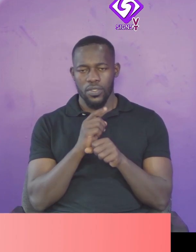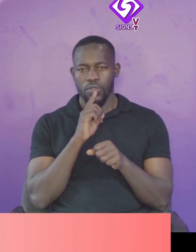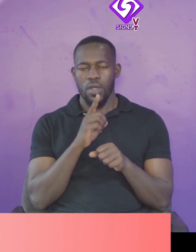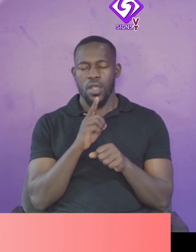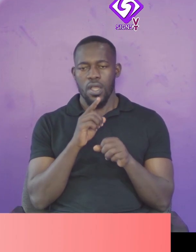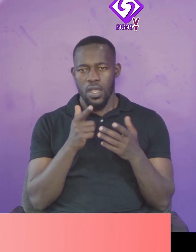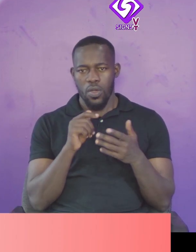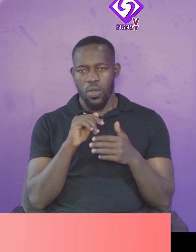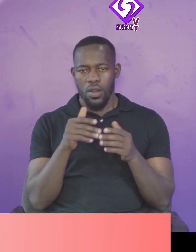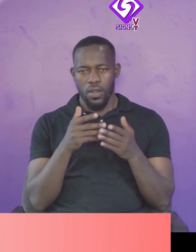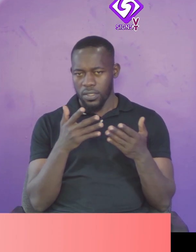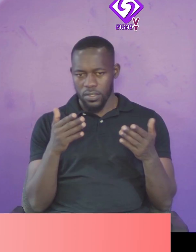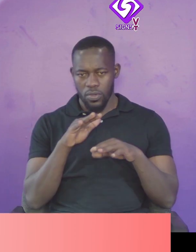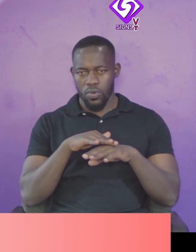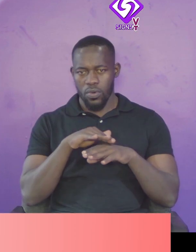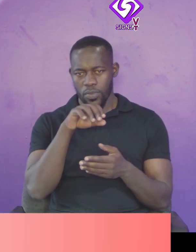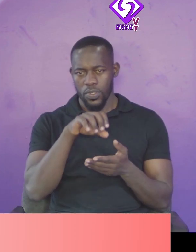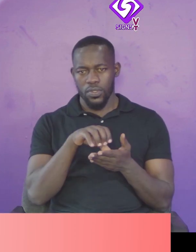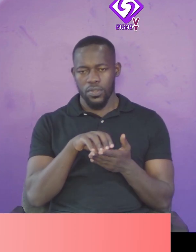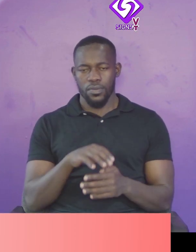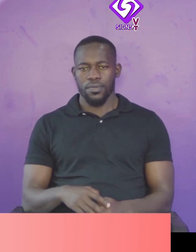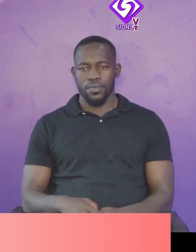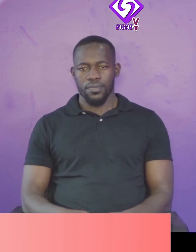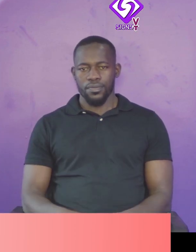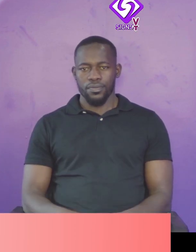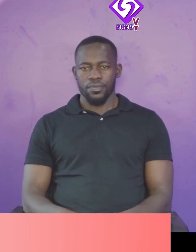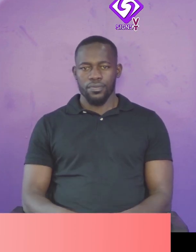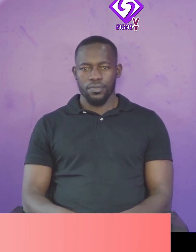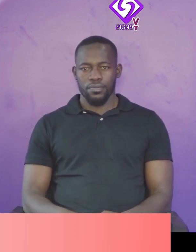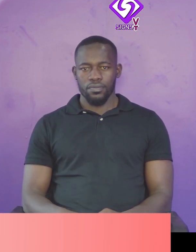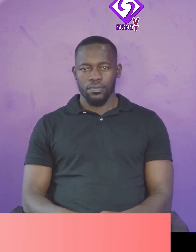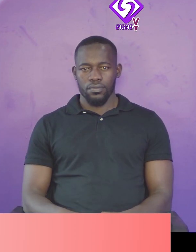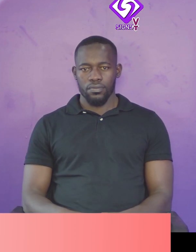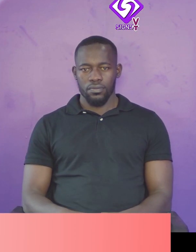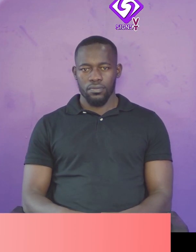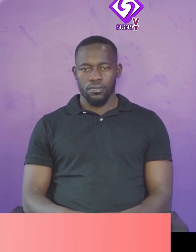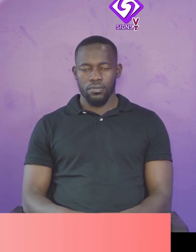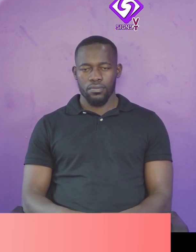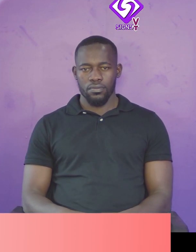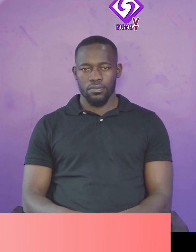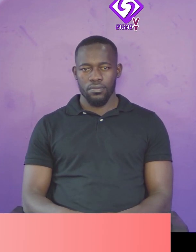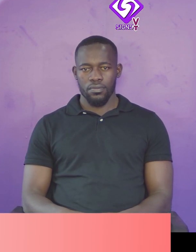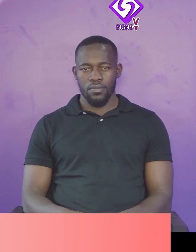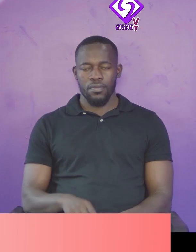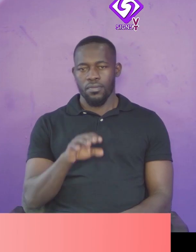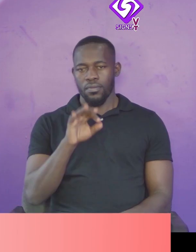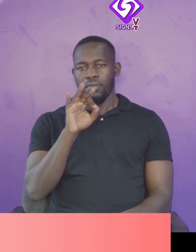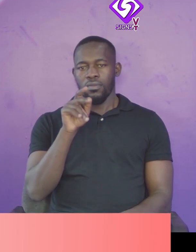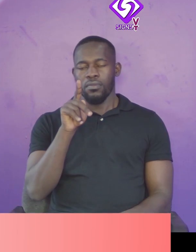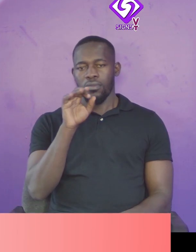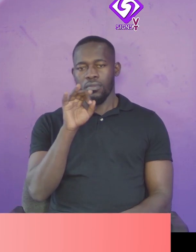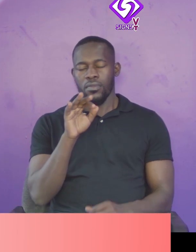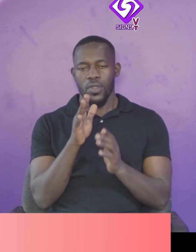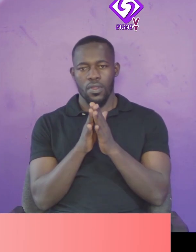ground is in a good position to host the game. And even as we tell the FKF and